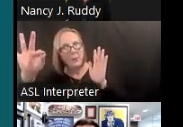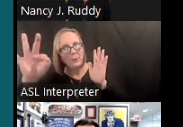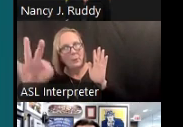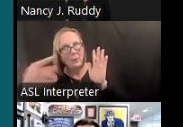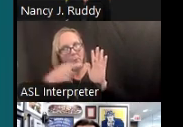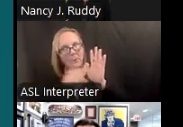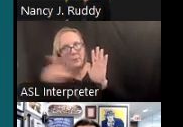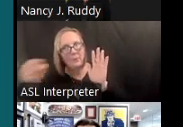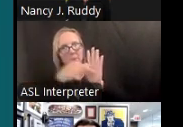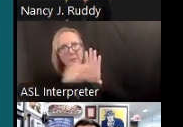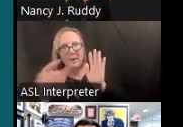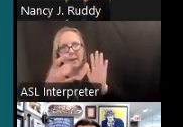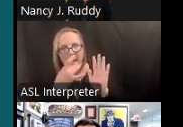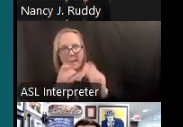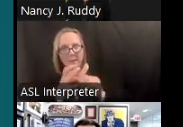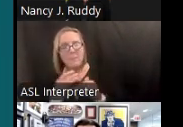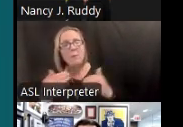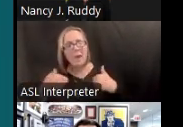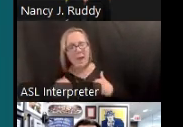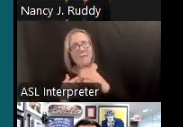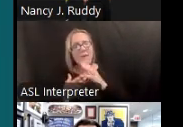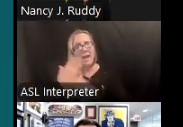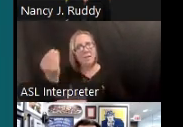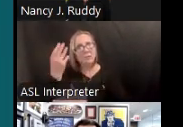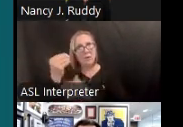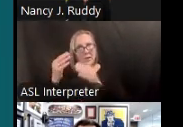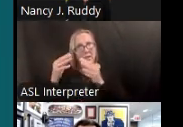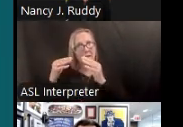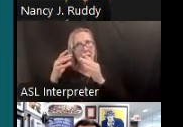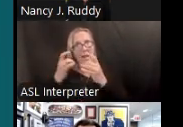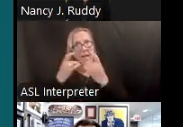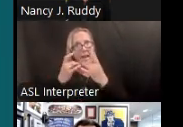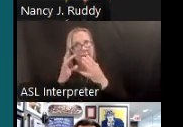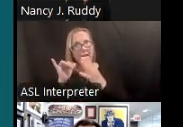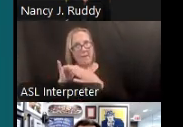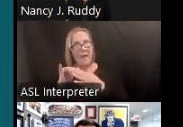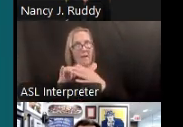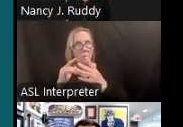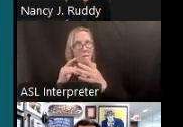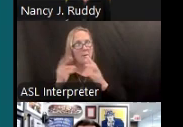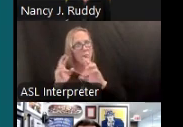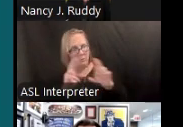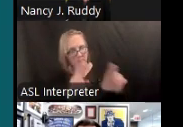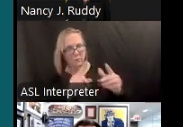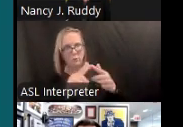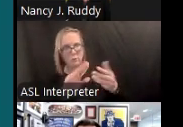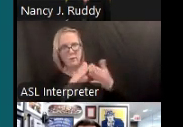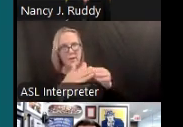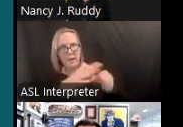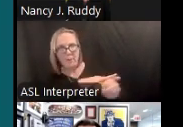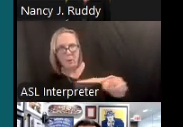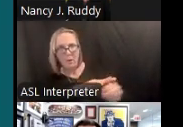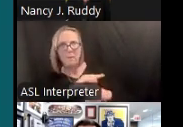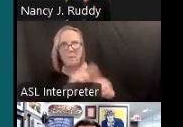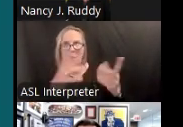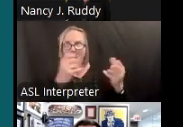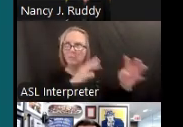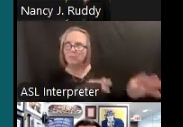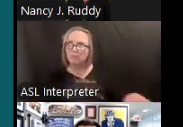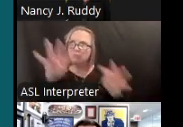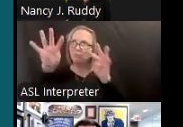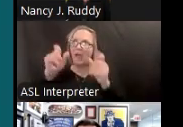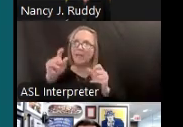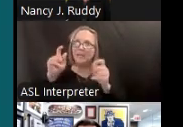added exterior lighting that will be subtle and respectful of the neighborhood, while also having the ability to celebrate important